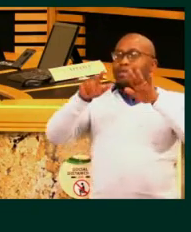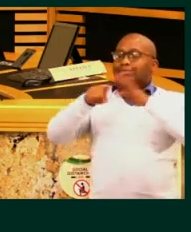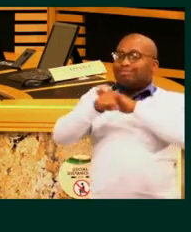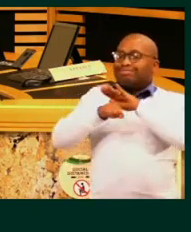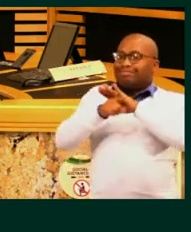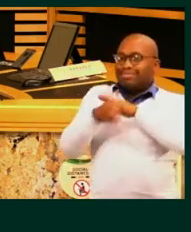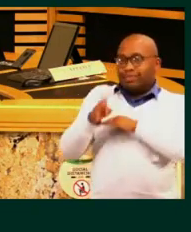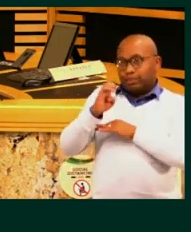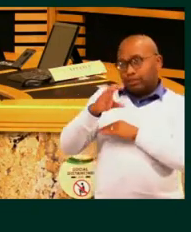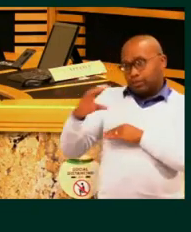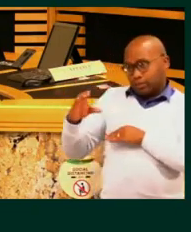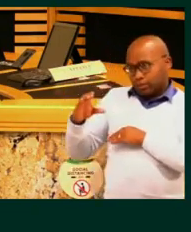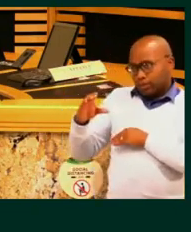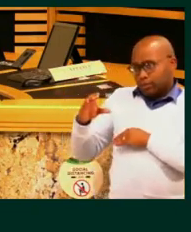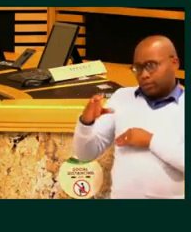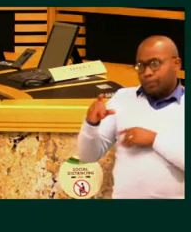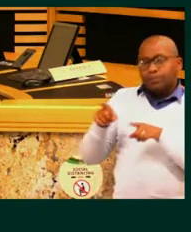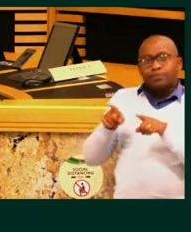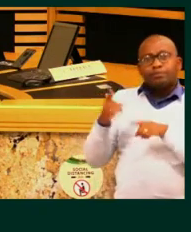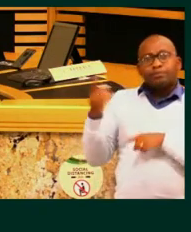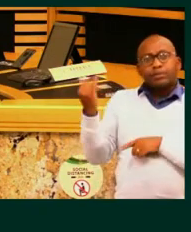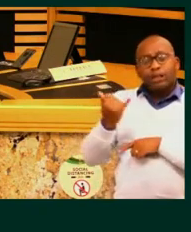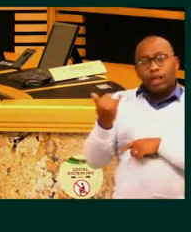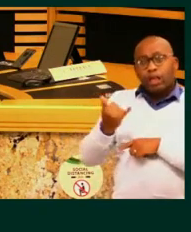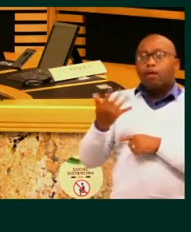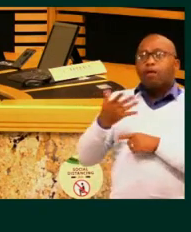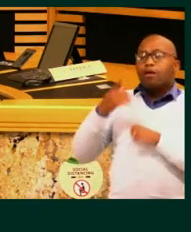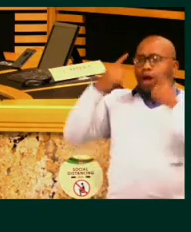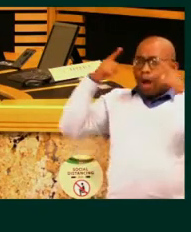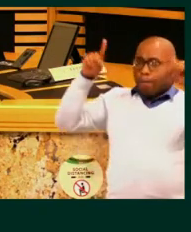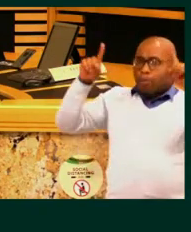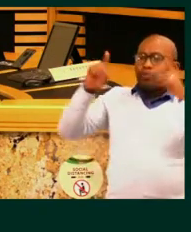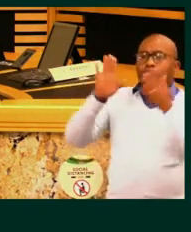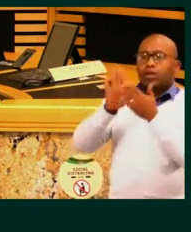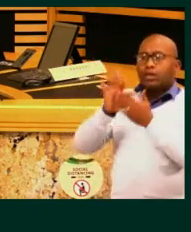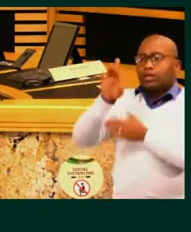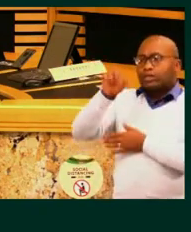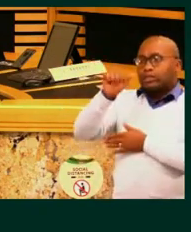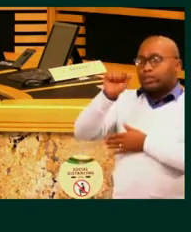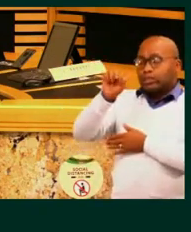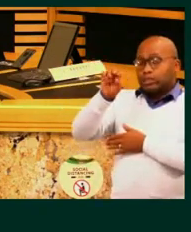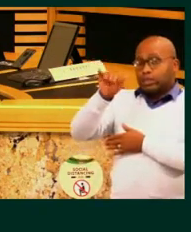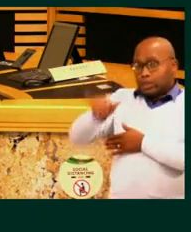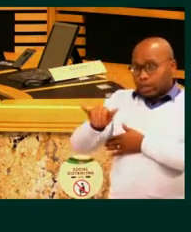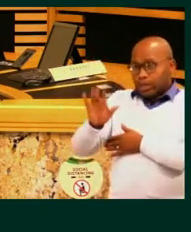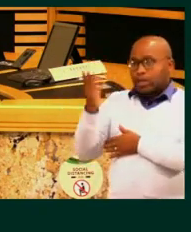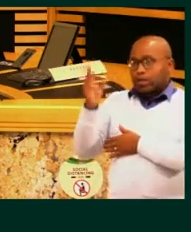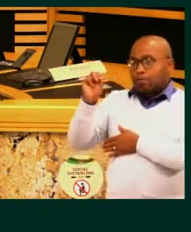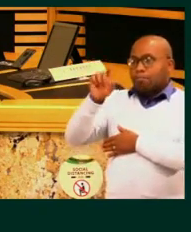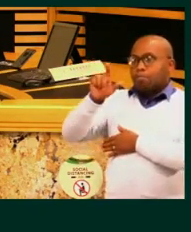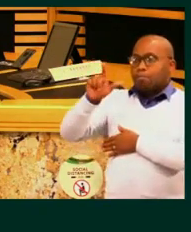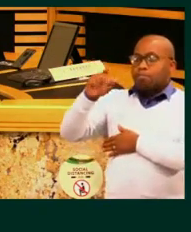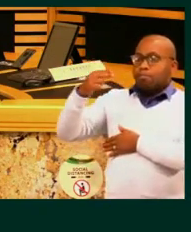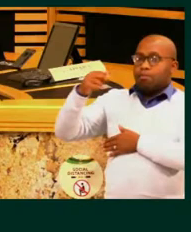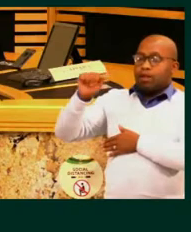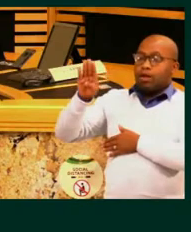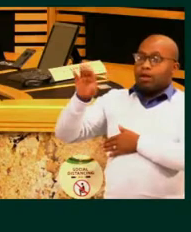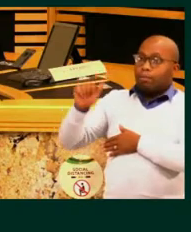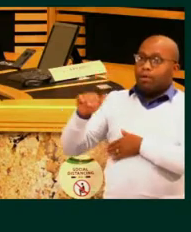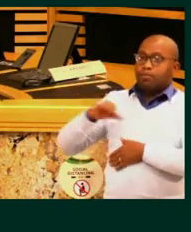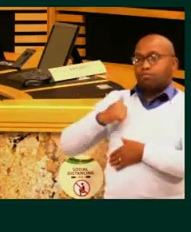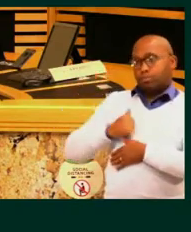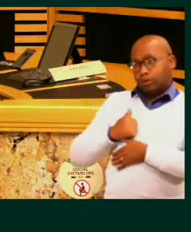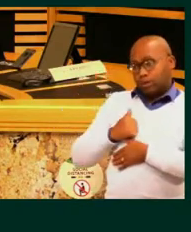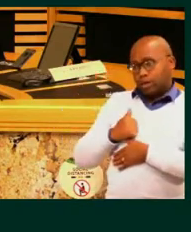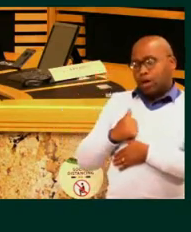mlaba local municipality and the Amat District municipality the purpose of this gbbf rapid response team is to